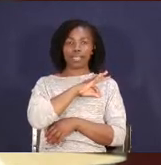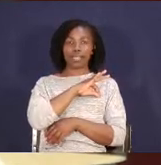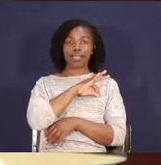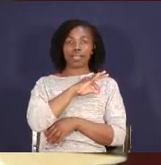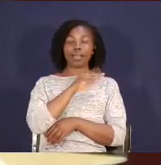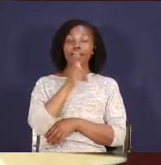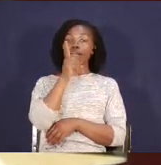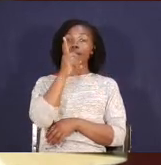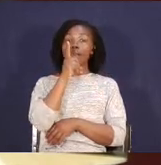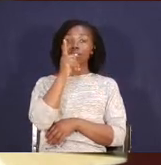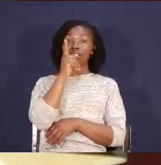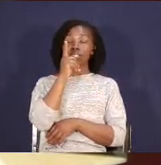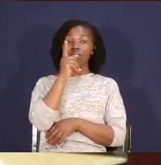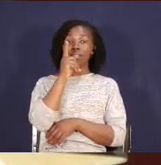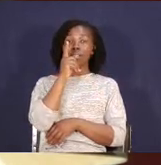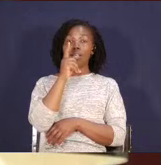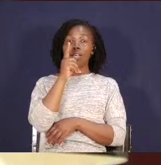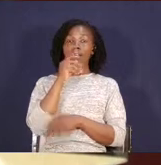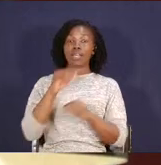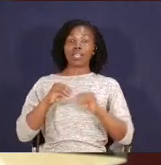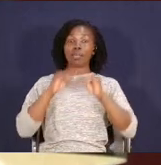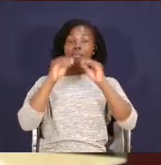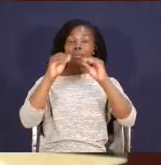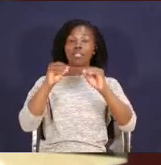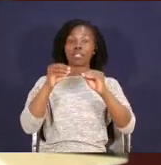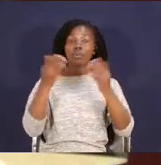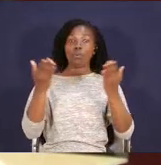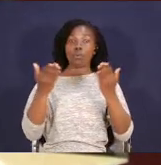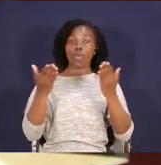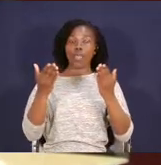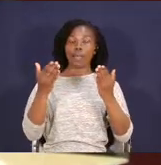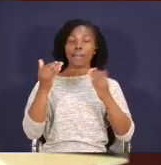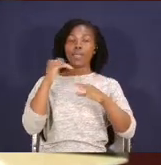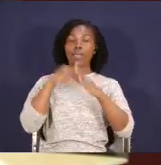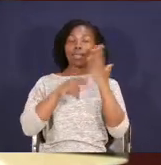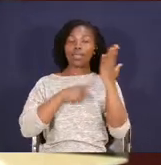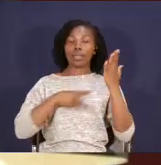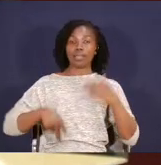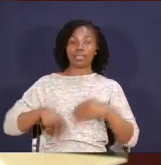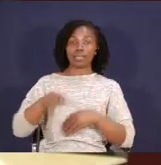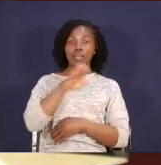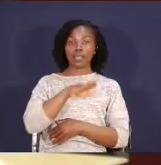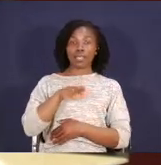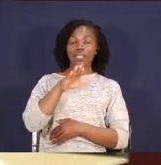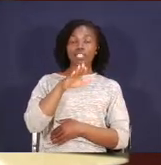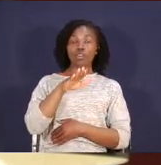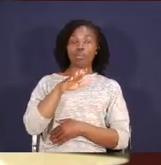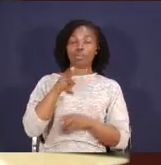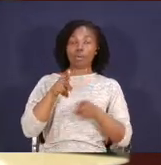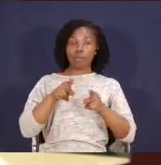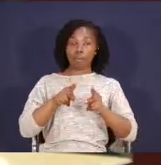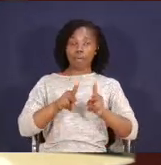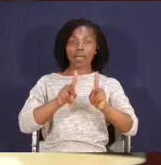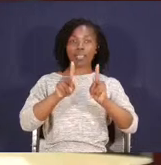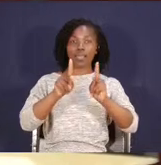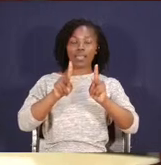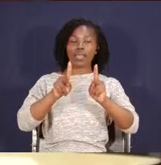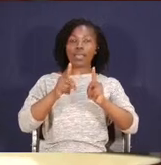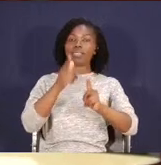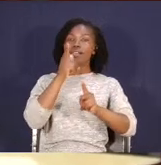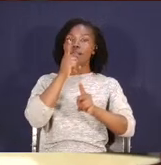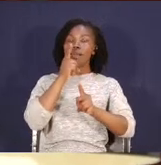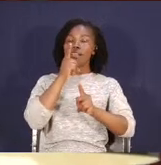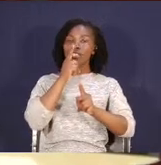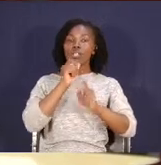place. He placed it in the kingdom path. And kingdom dynamics worked around that lunch. And that lunch was able